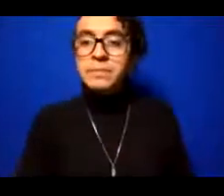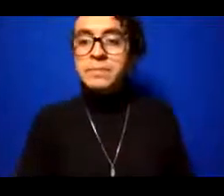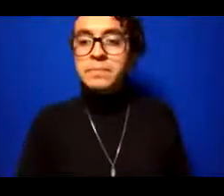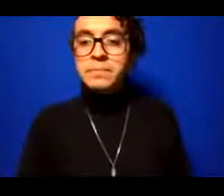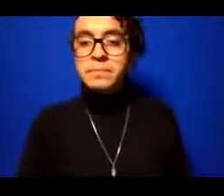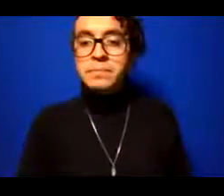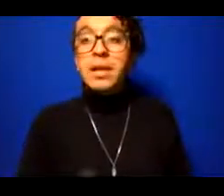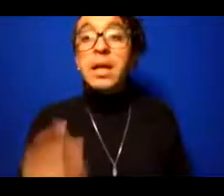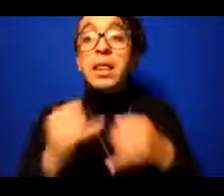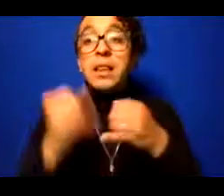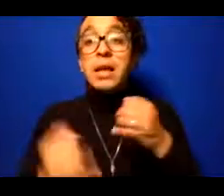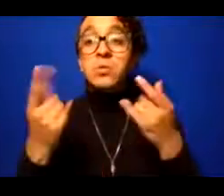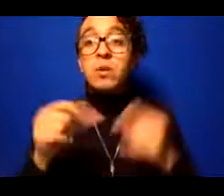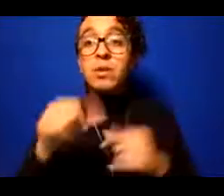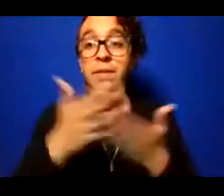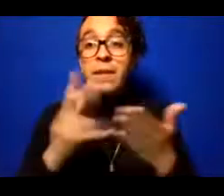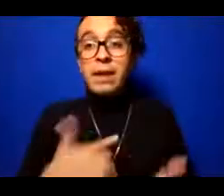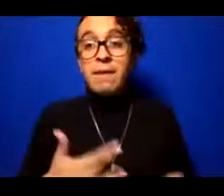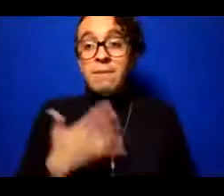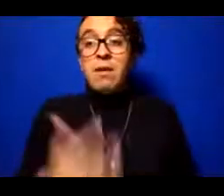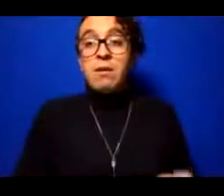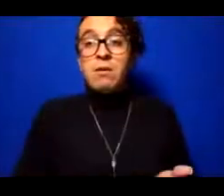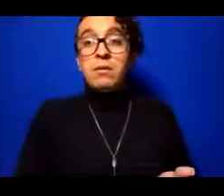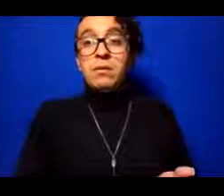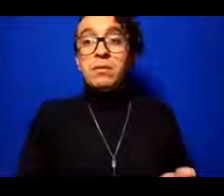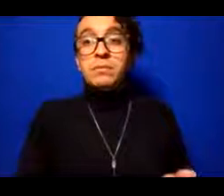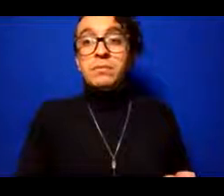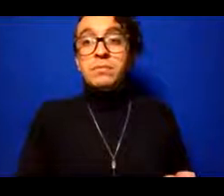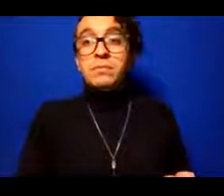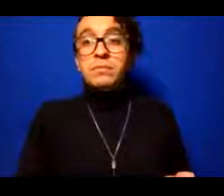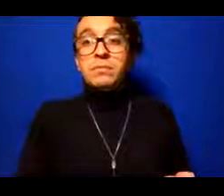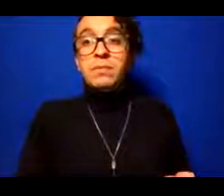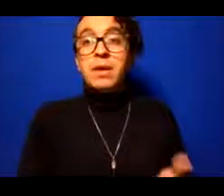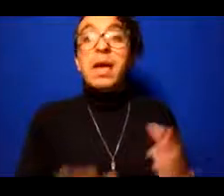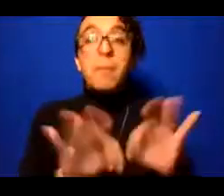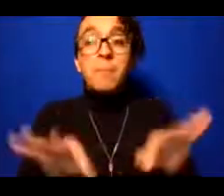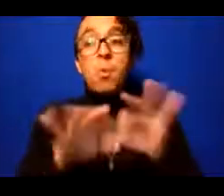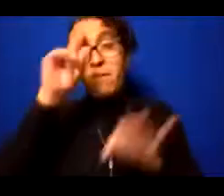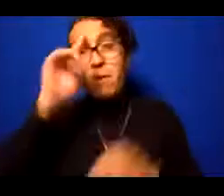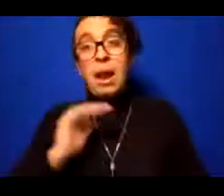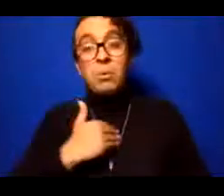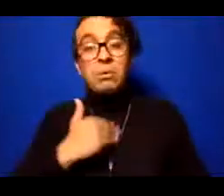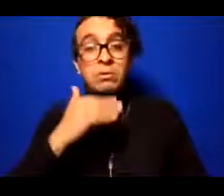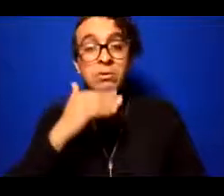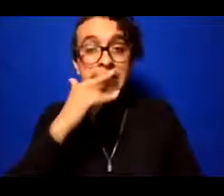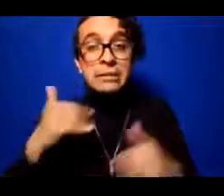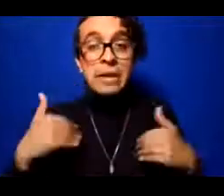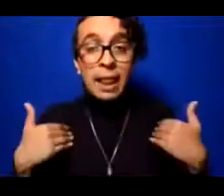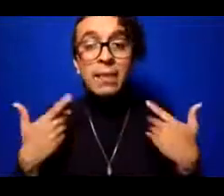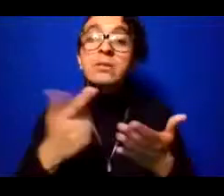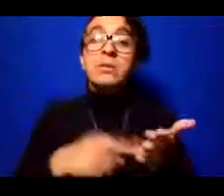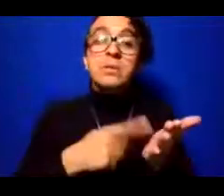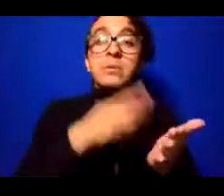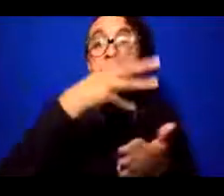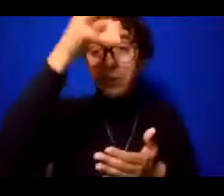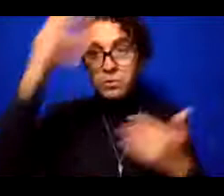And lastly, the other thing that I think that's particularly pertinent to our kids and adolescents is sometimes our parents and youth have different